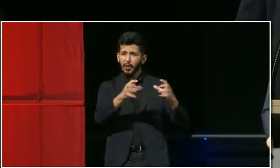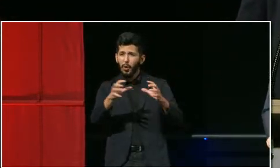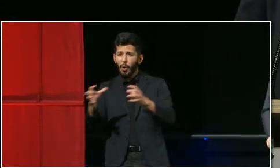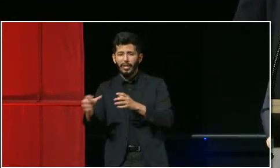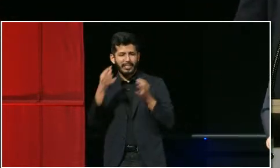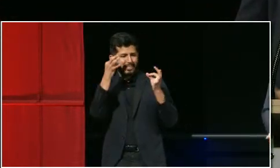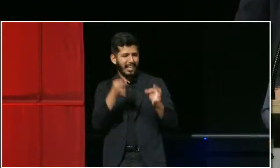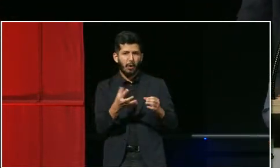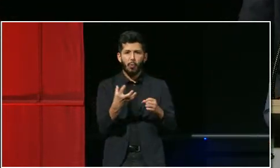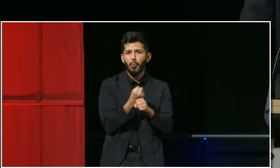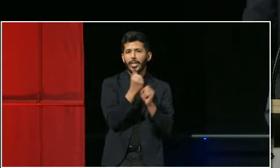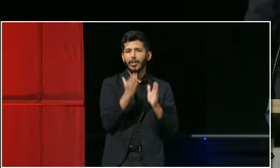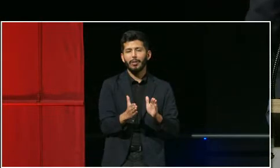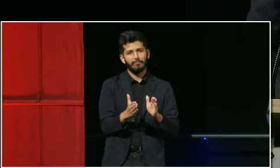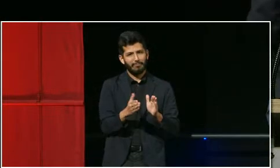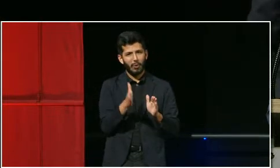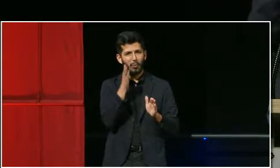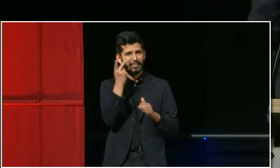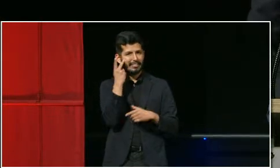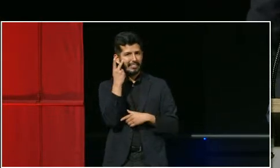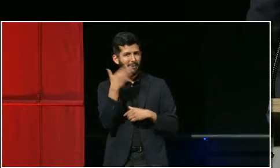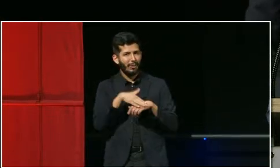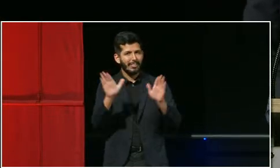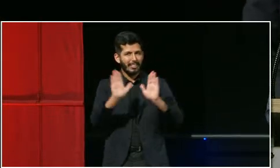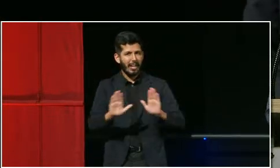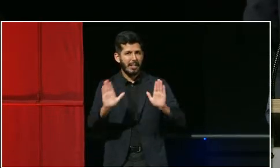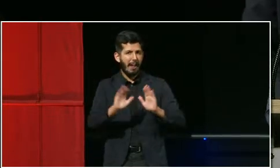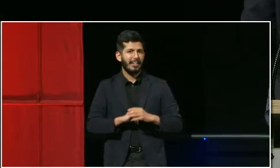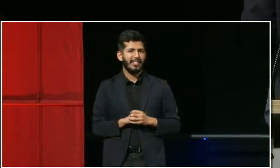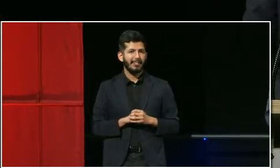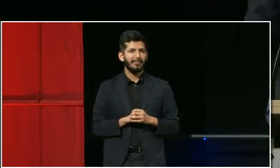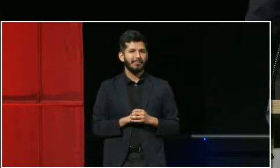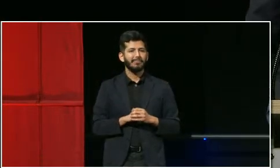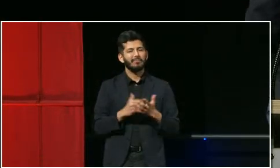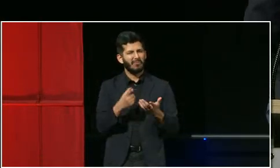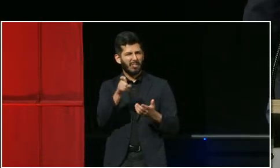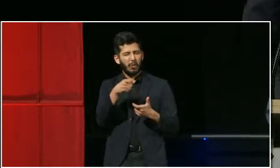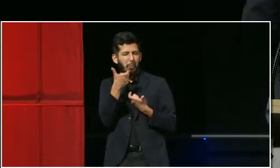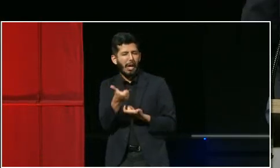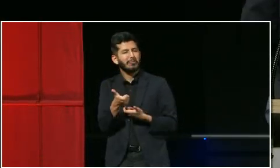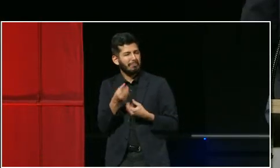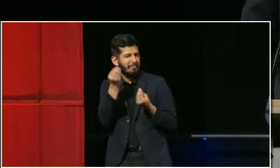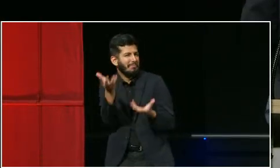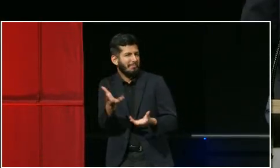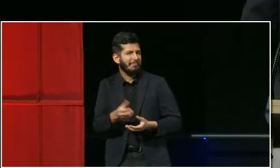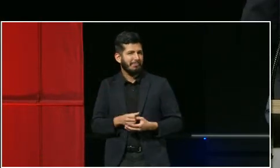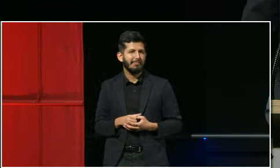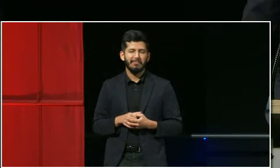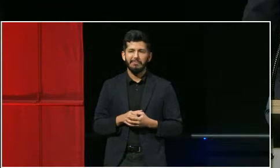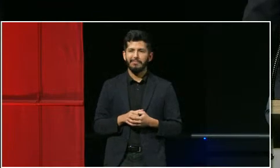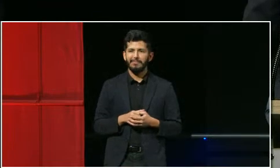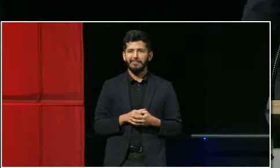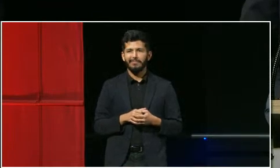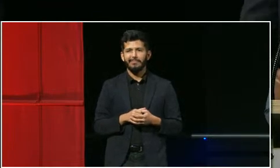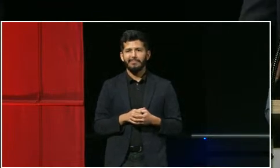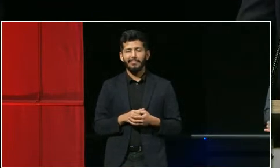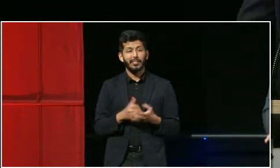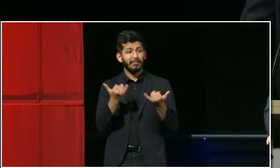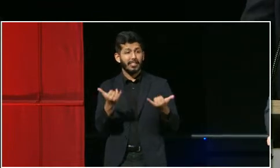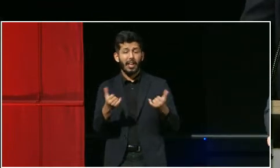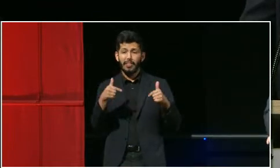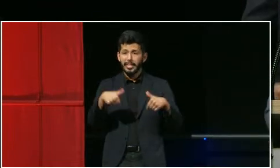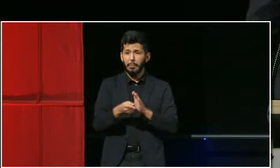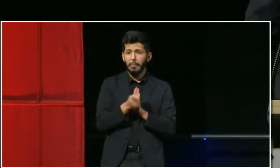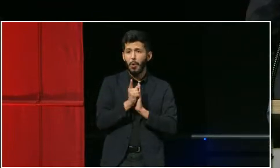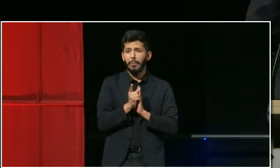in each category, which we will find out on Sunday. Little show you should check out. All right, and so I want to take this